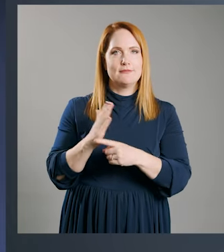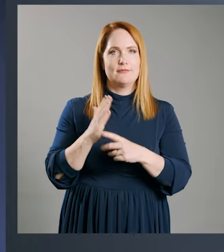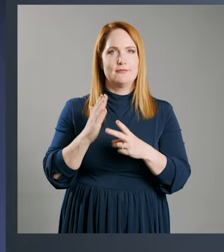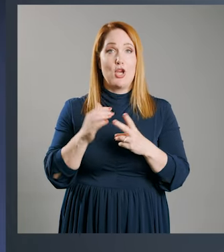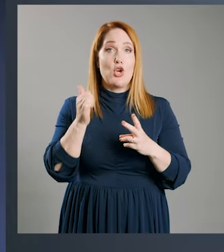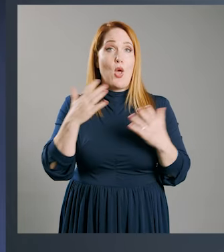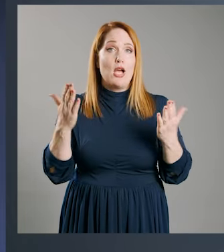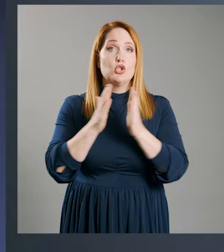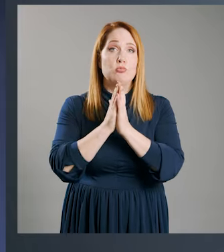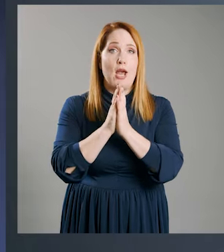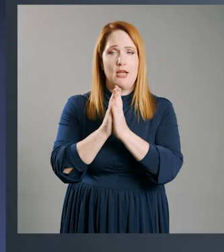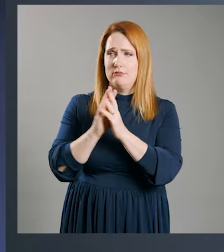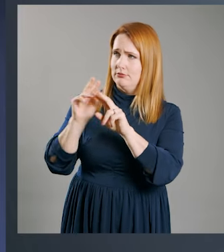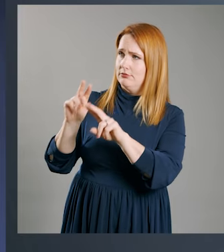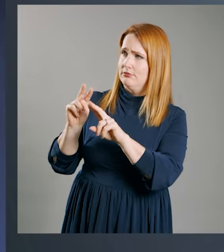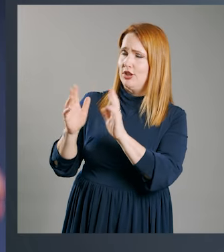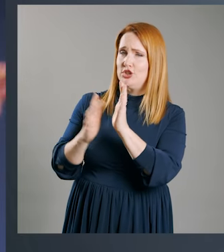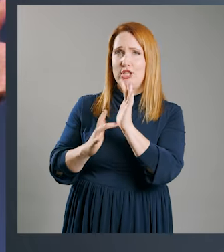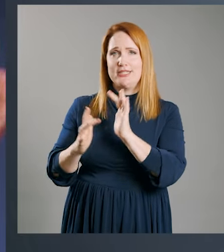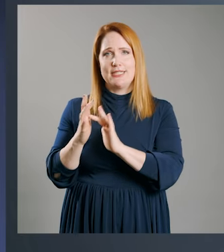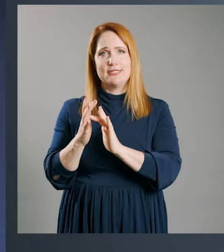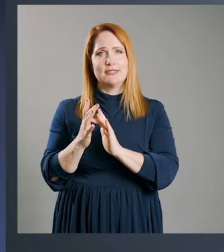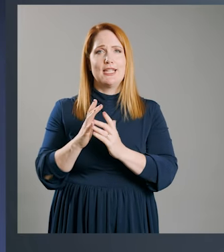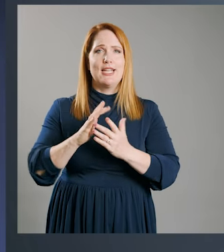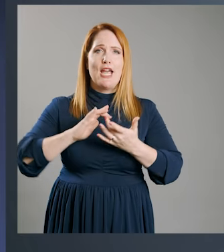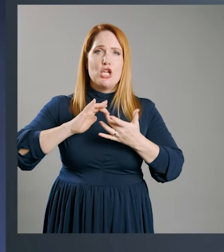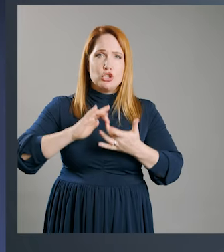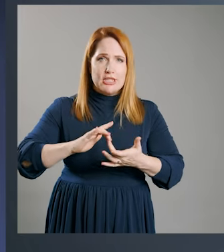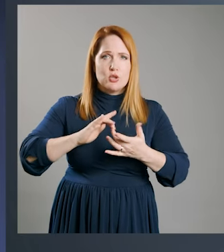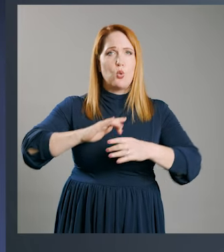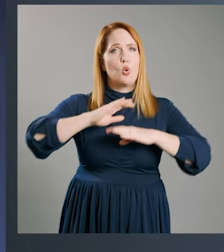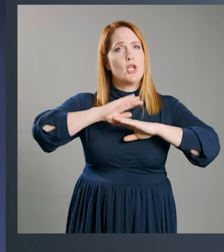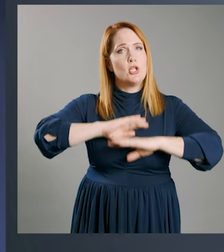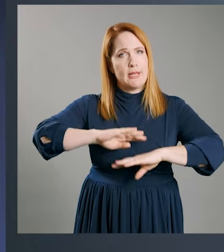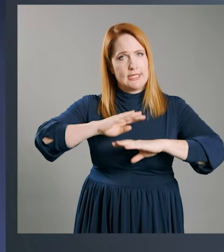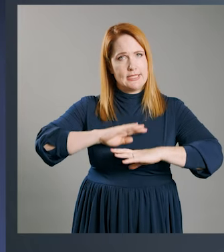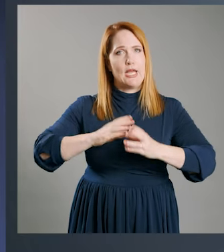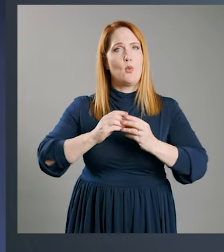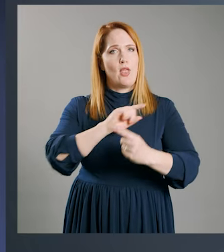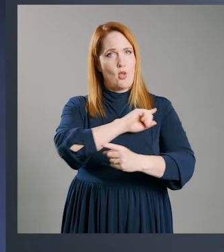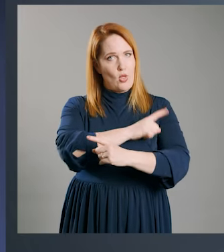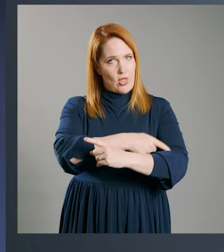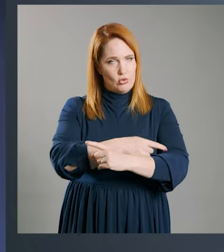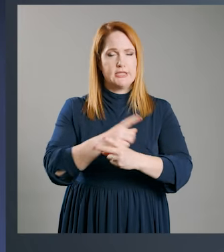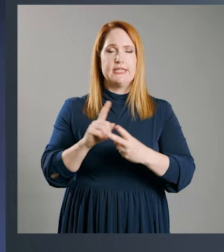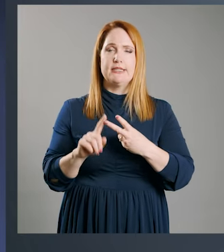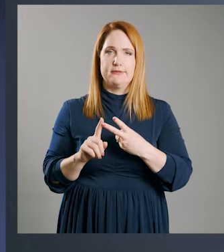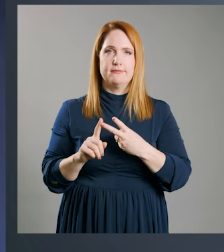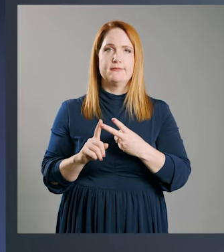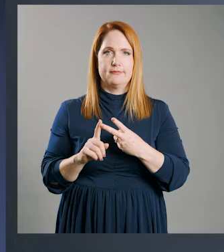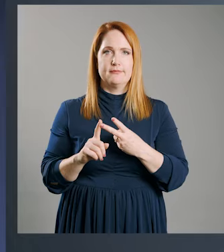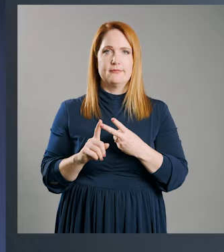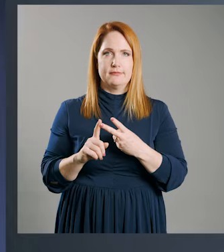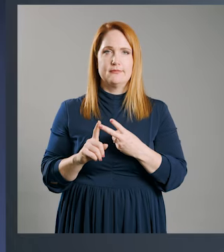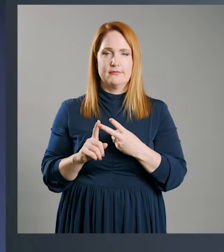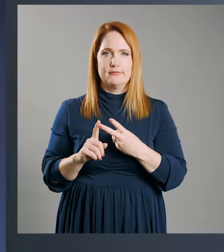to pray by looking at Jesus. Just really gentle, in humility, with authority. That's how we do